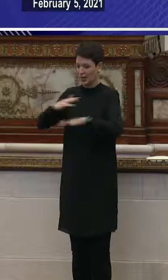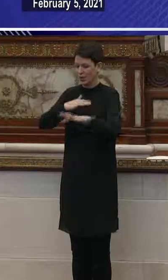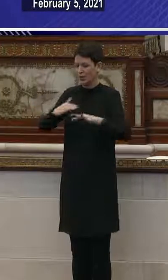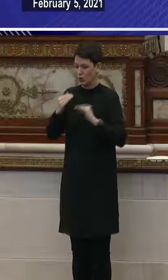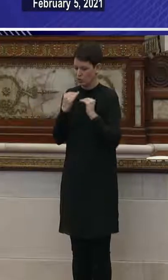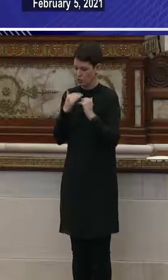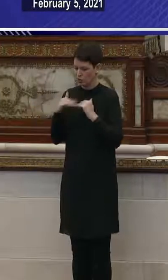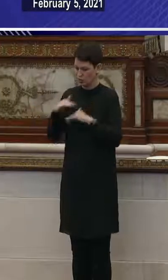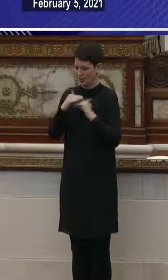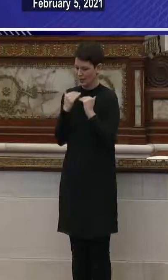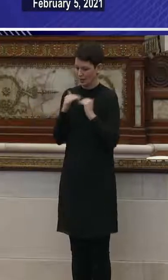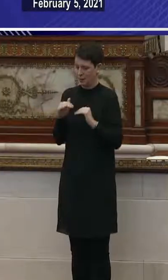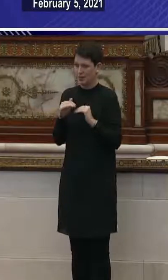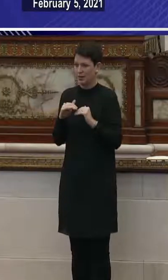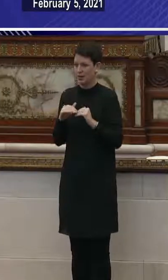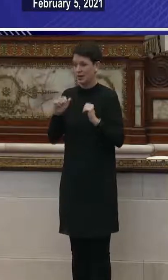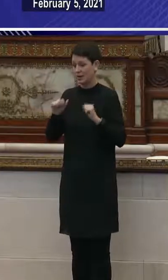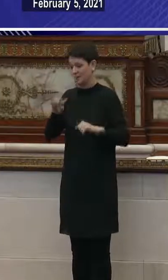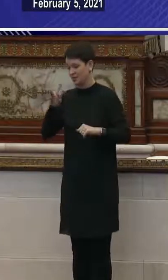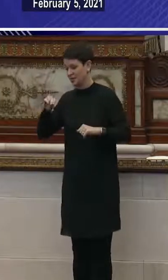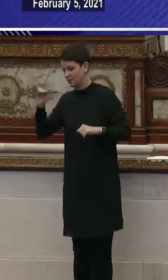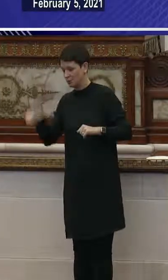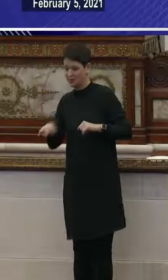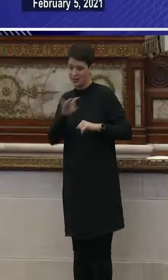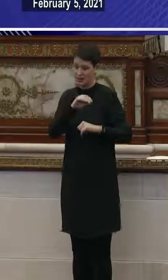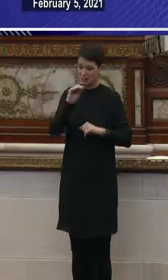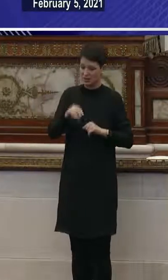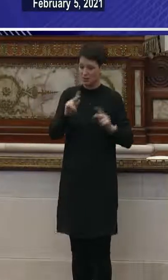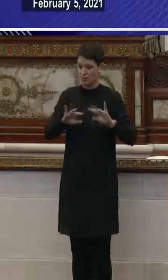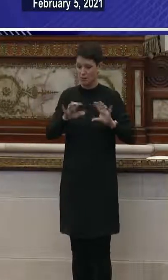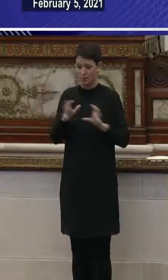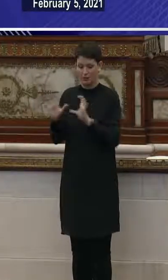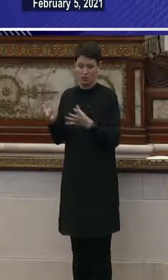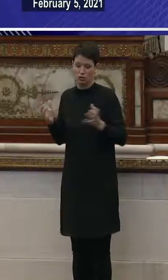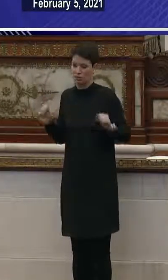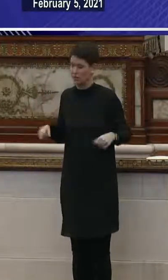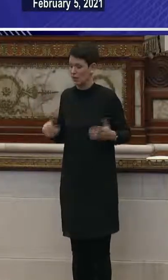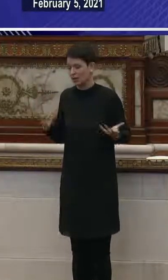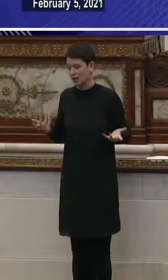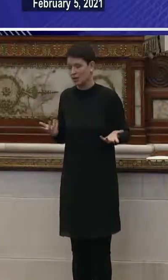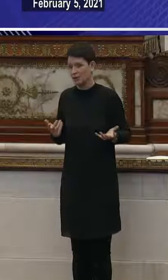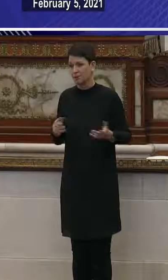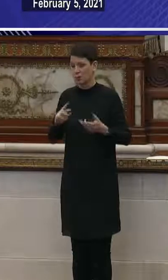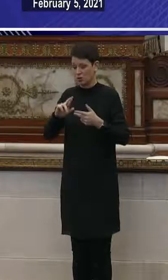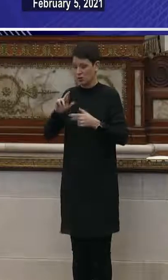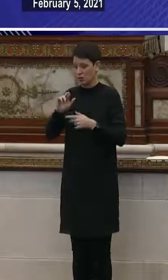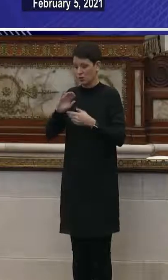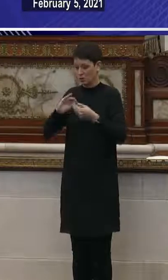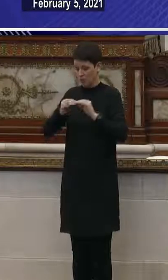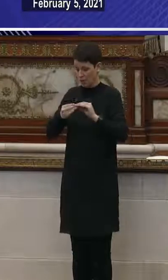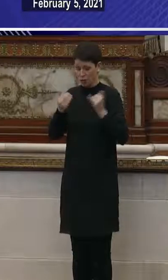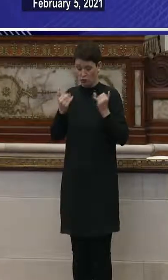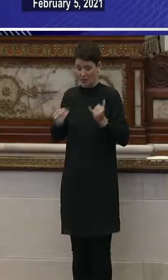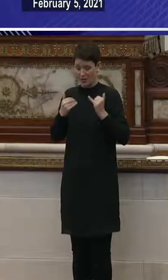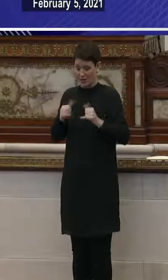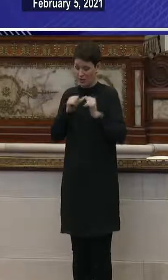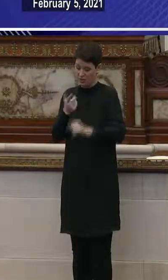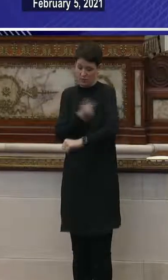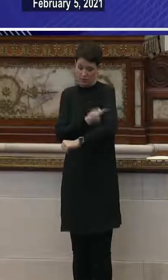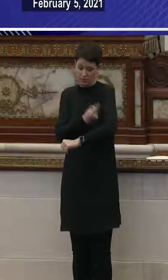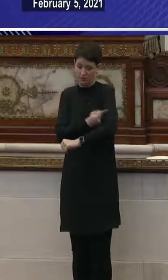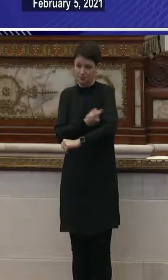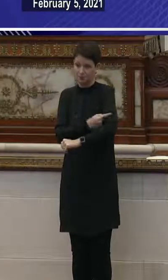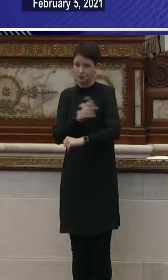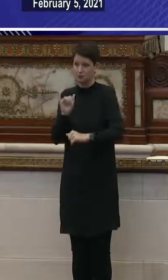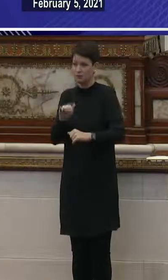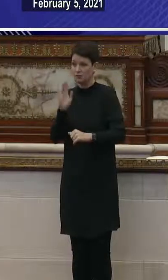levels. It could be 70% or it could be 80% of the population. So at the rate we're going now, if we continue these doses, that'll